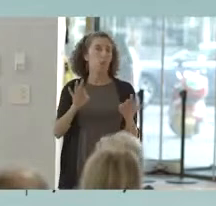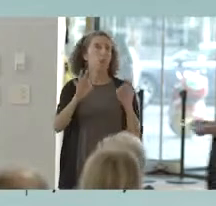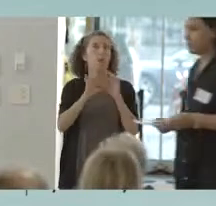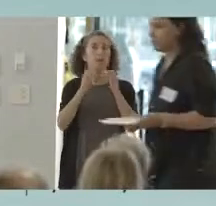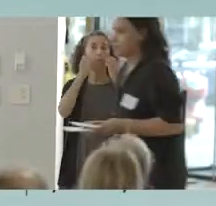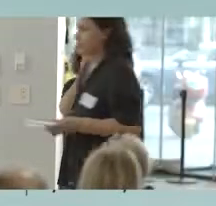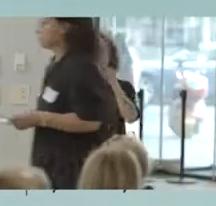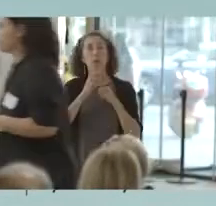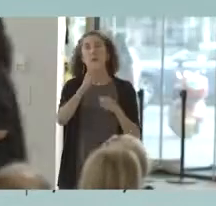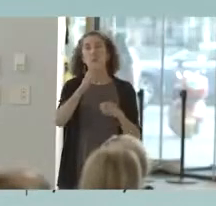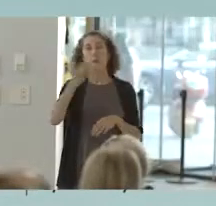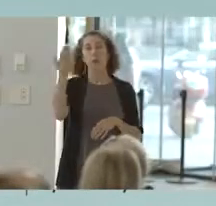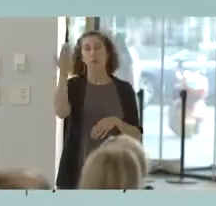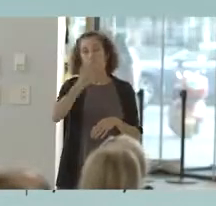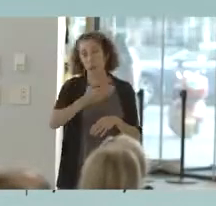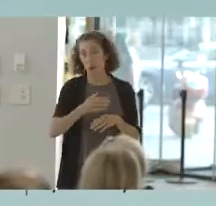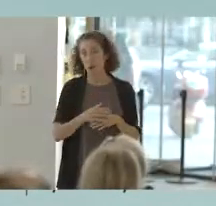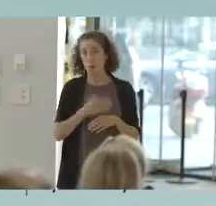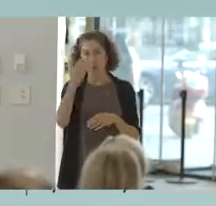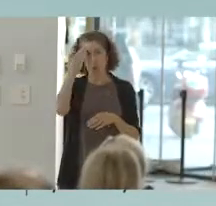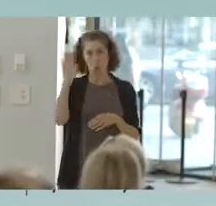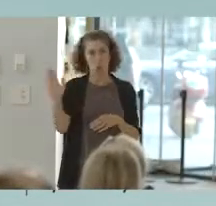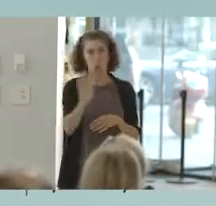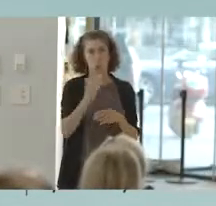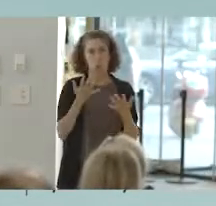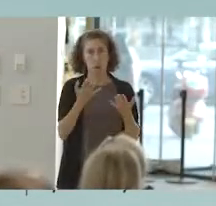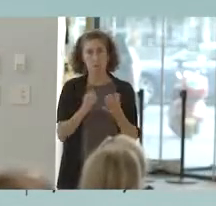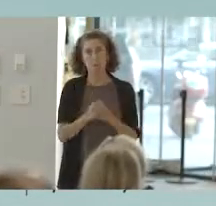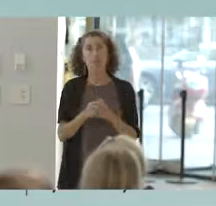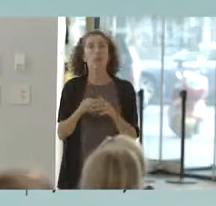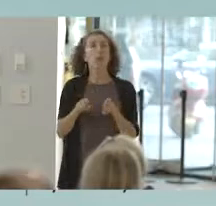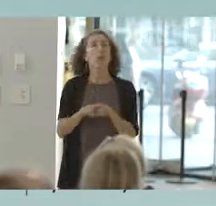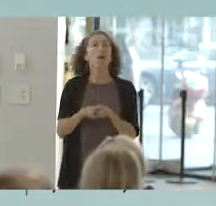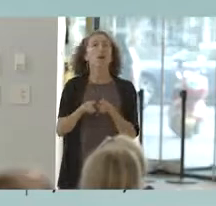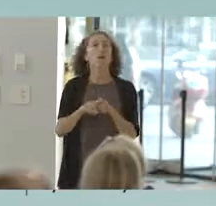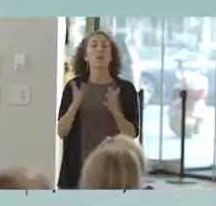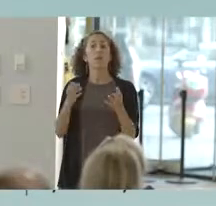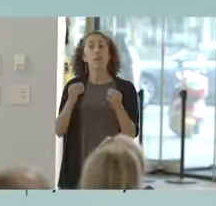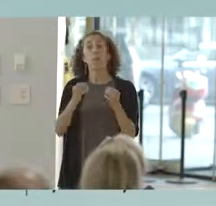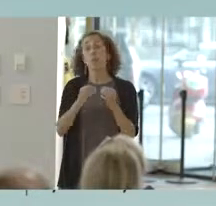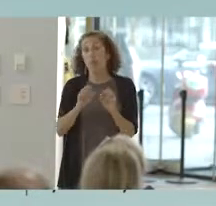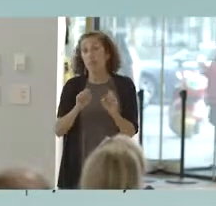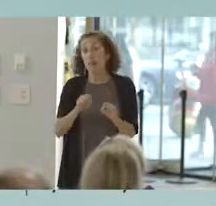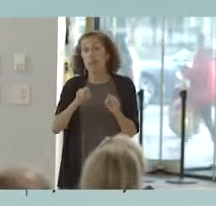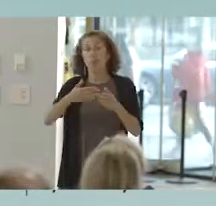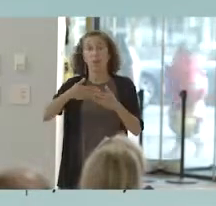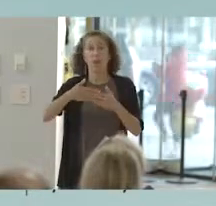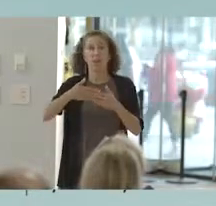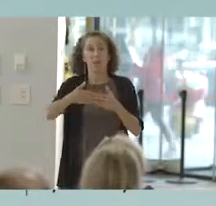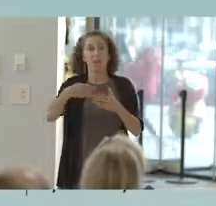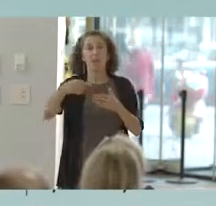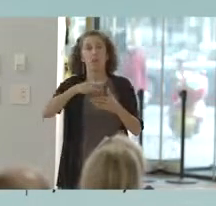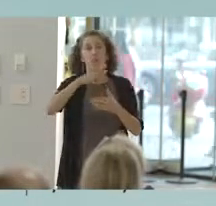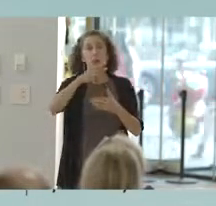community engagement feedback, we've also been looking at an option here that would extend further out into the water. It would have some shadowing impacts,